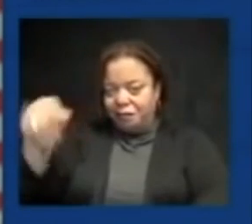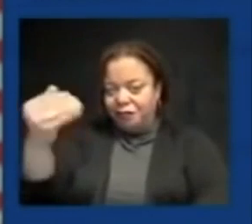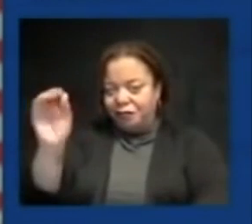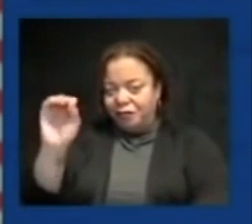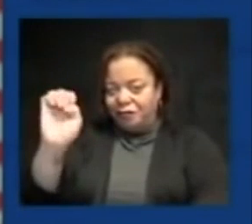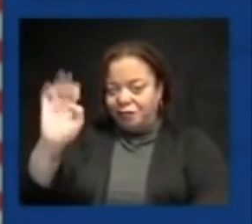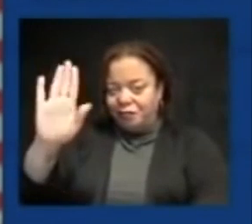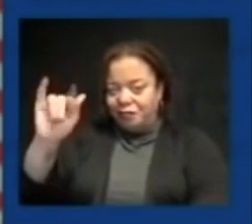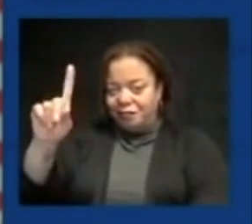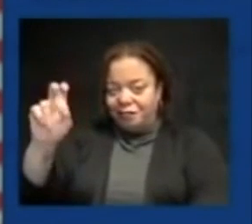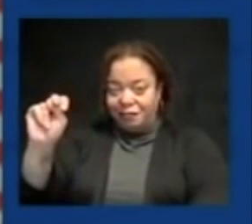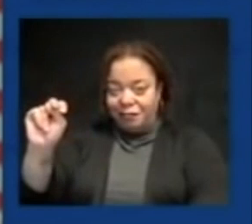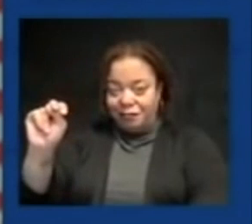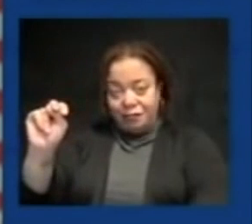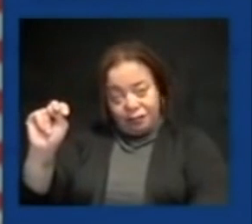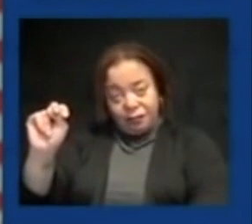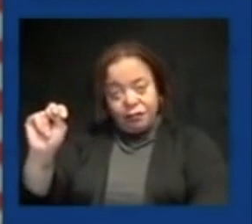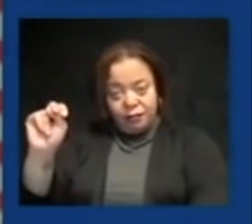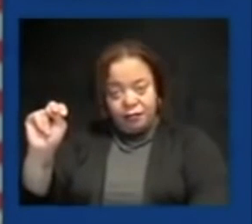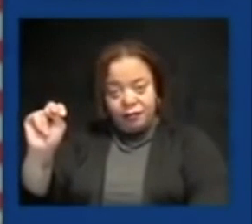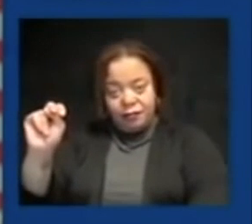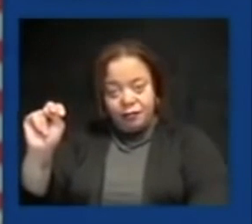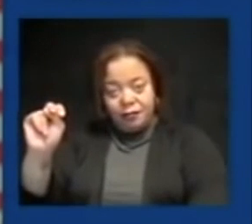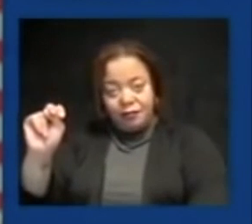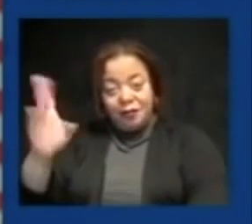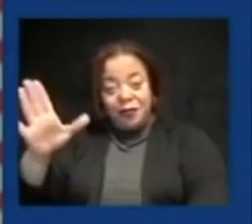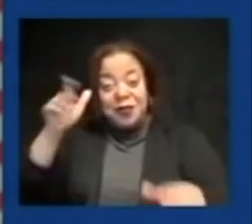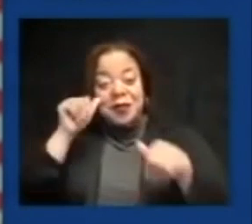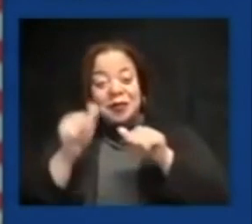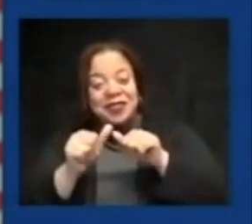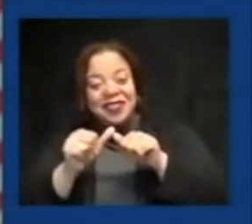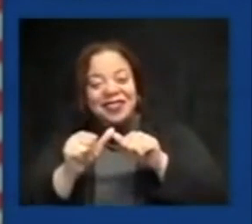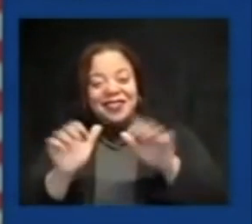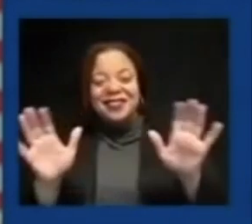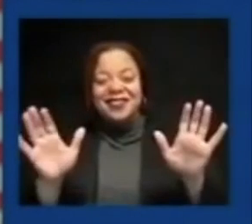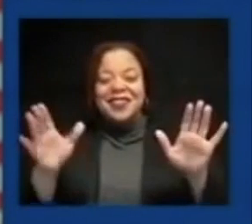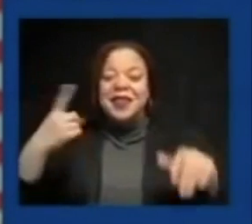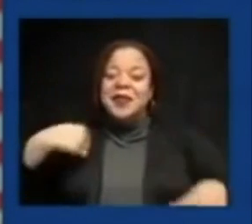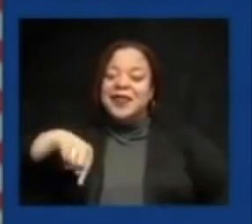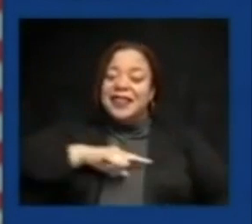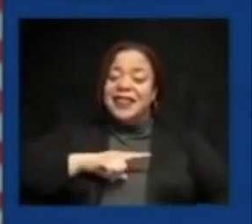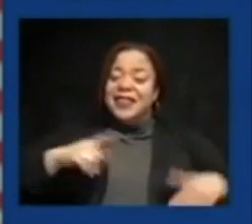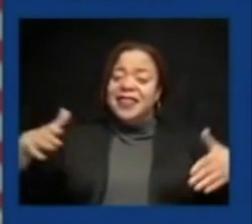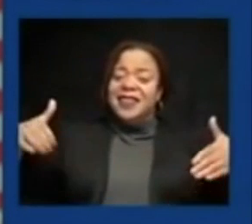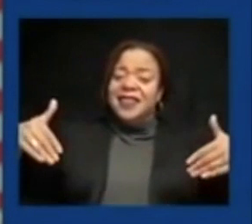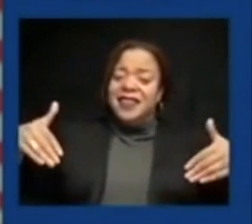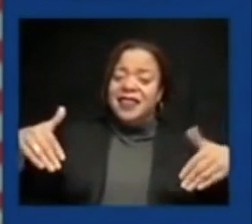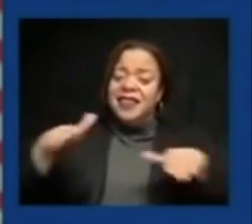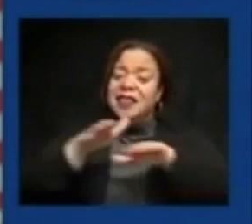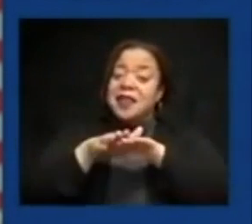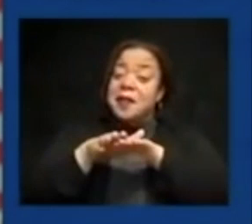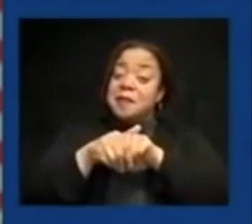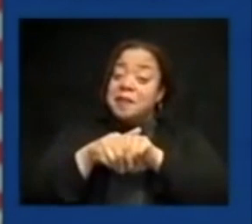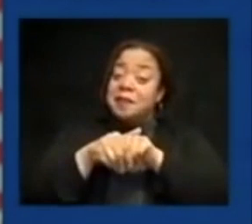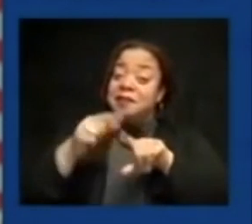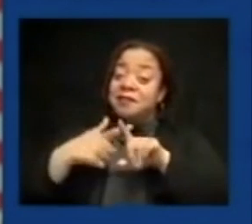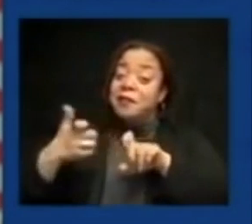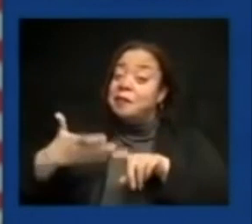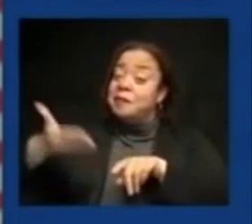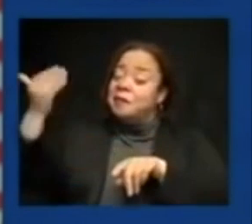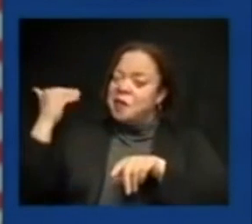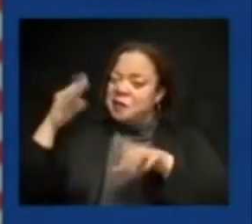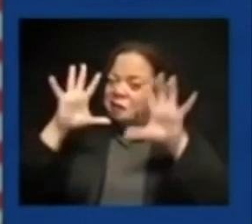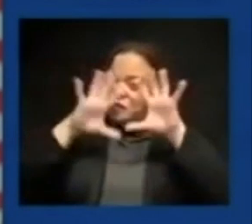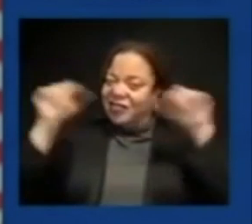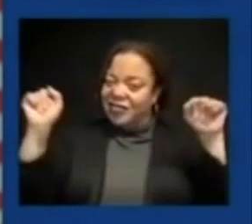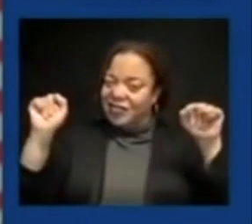We remember, you see, we didn't have the hypocrisy of saying that we wanted to believe in